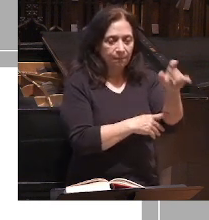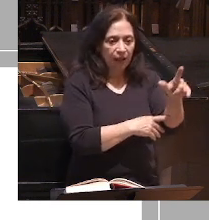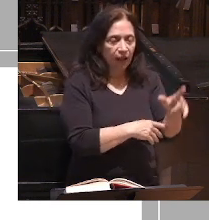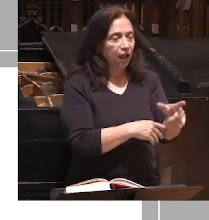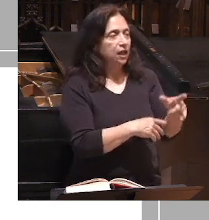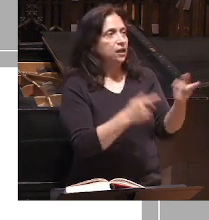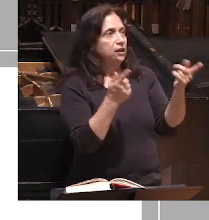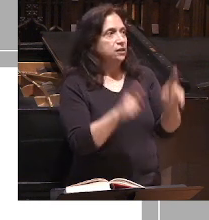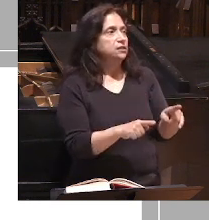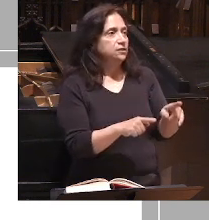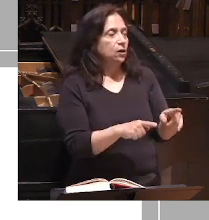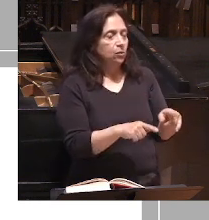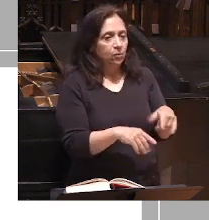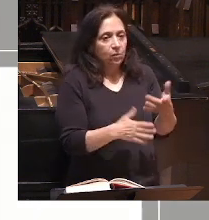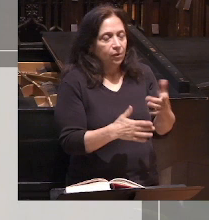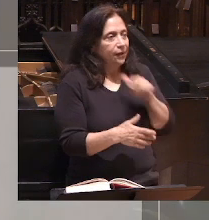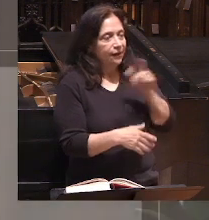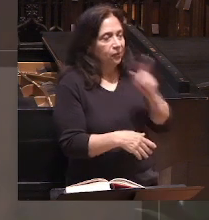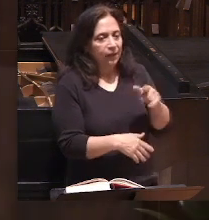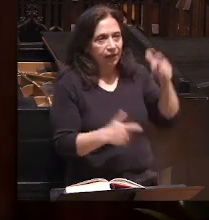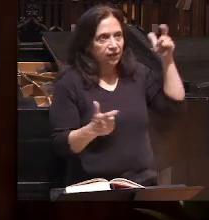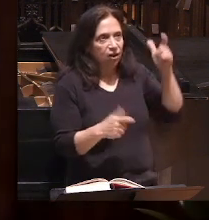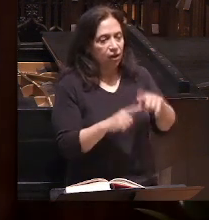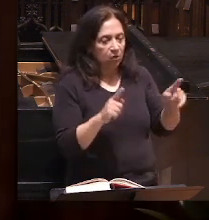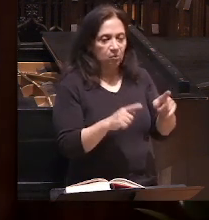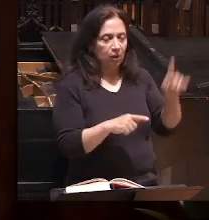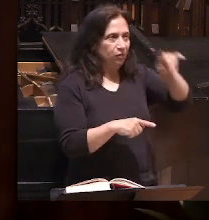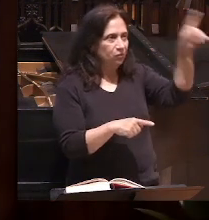his horse along the ground.